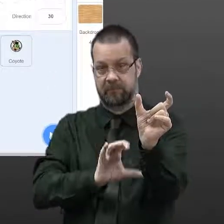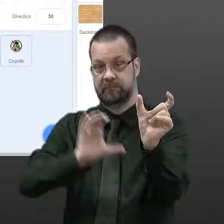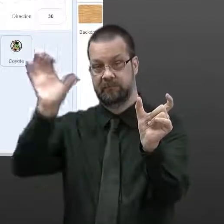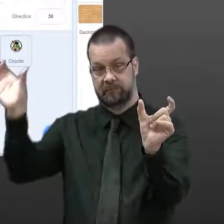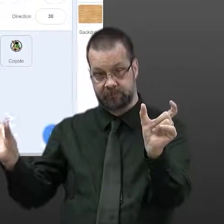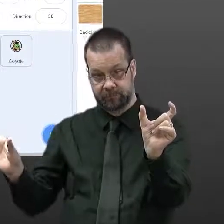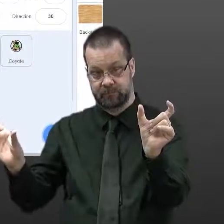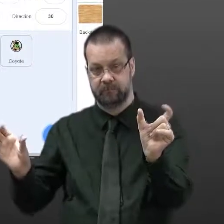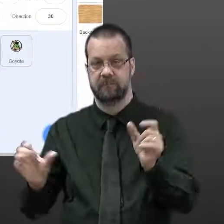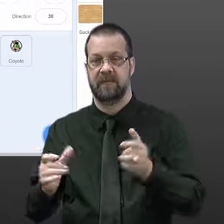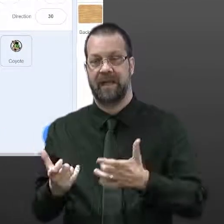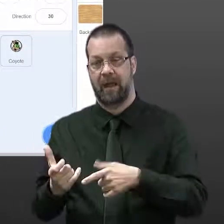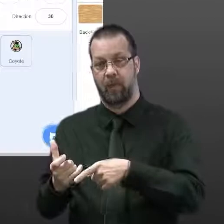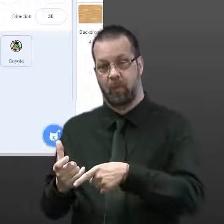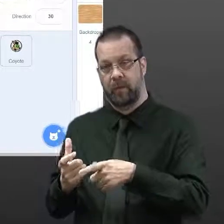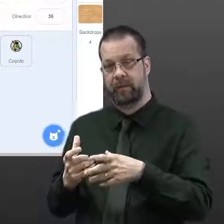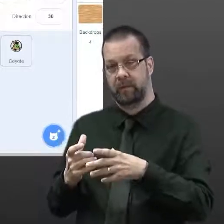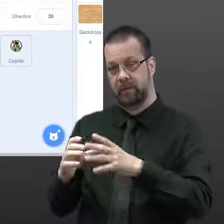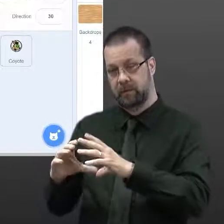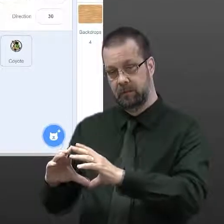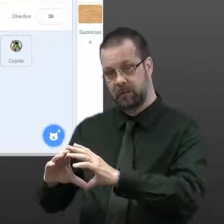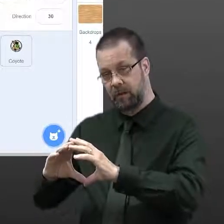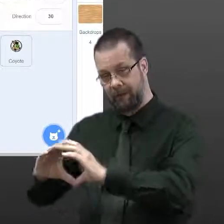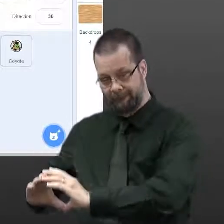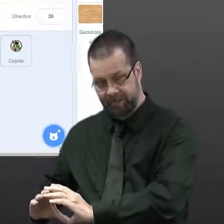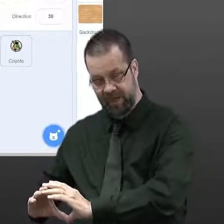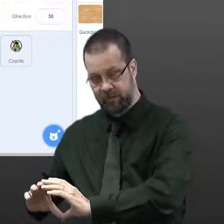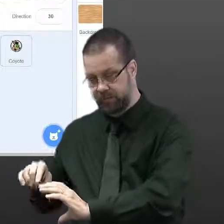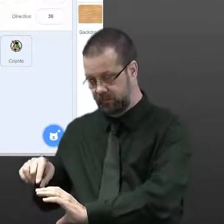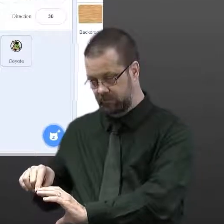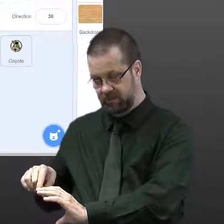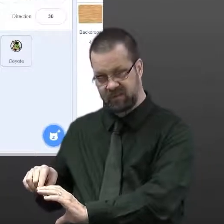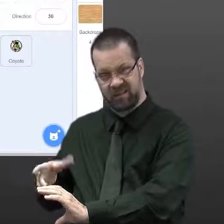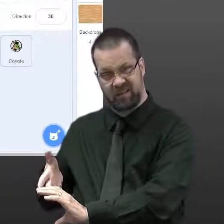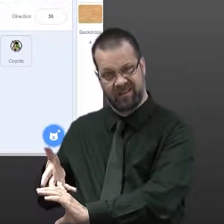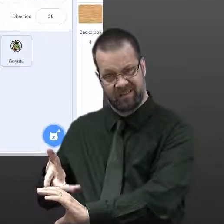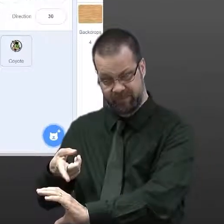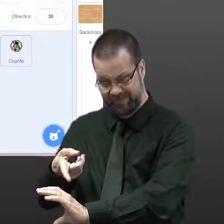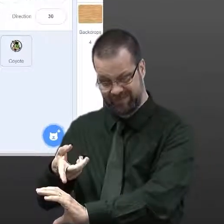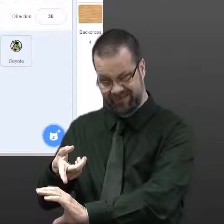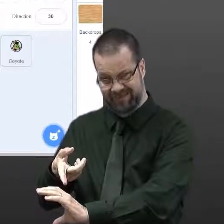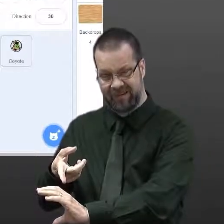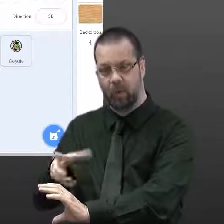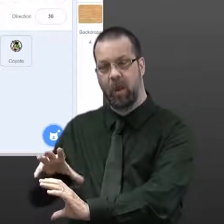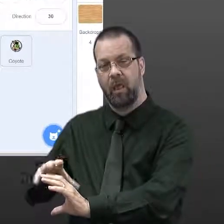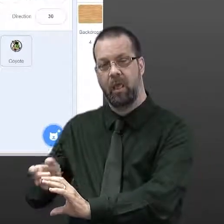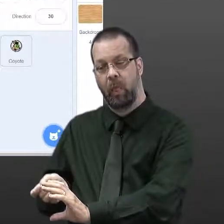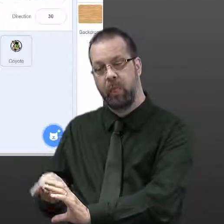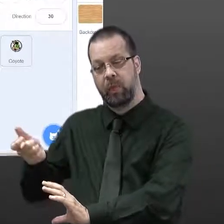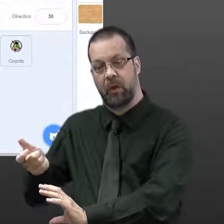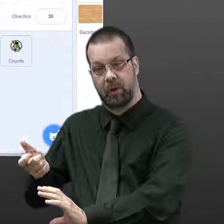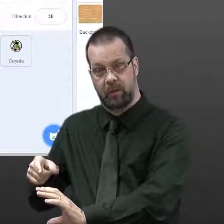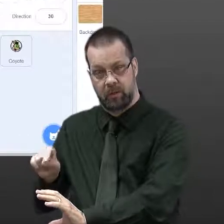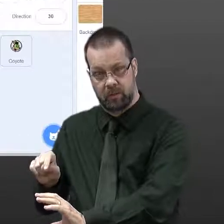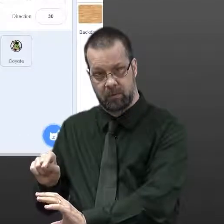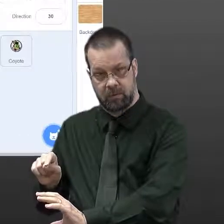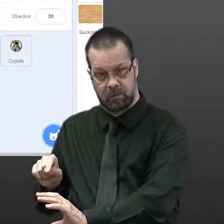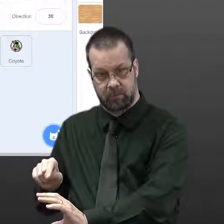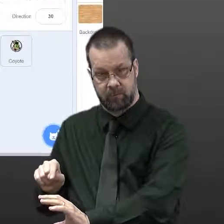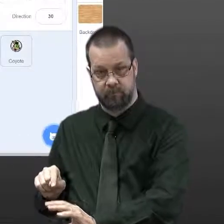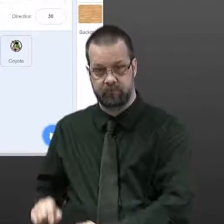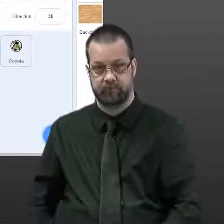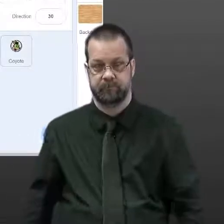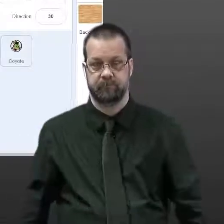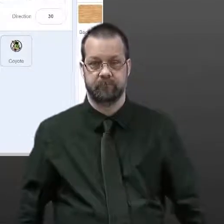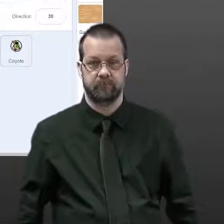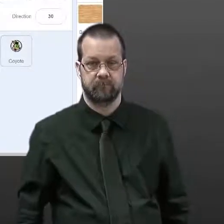going to delete the clone finally. So whether it goes in or it goes too far and it touches the edge, the last